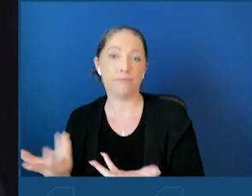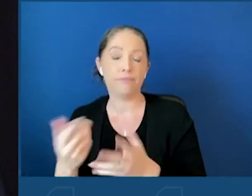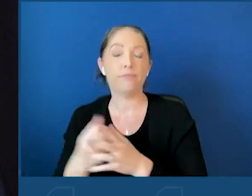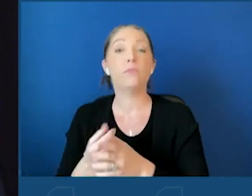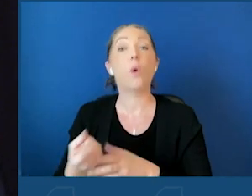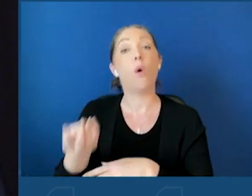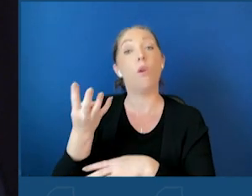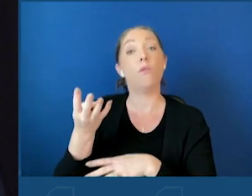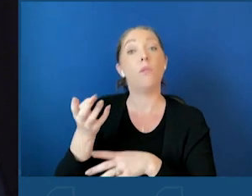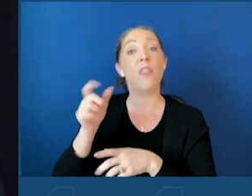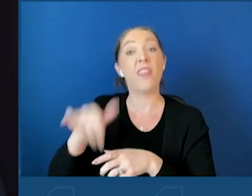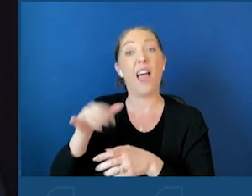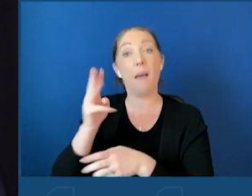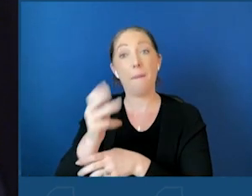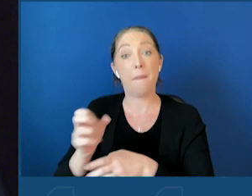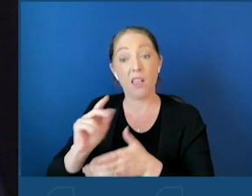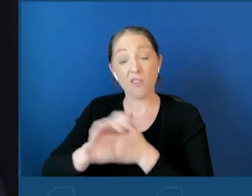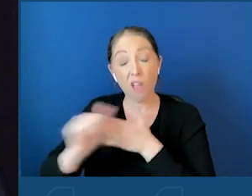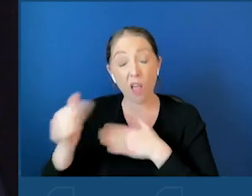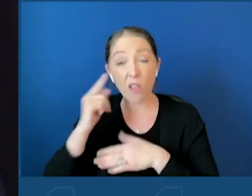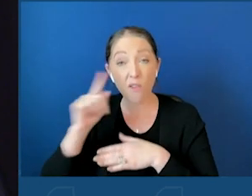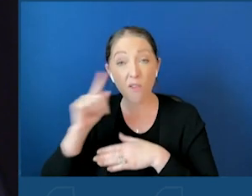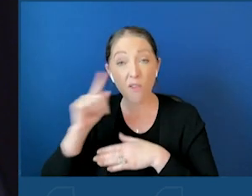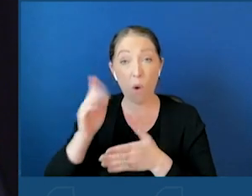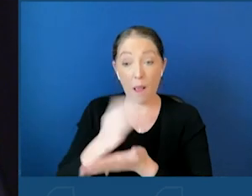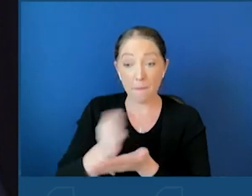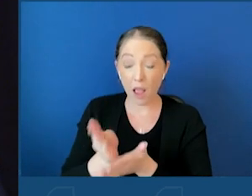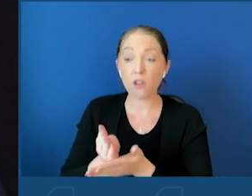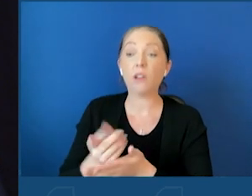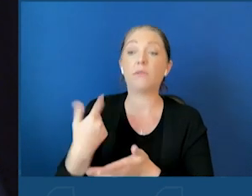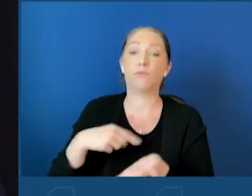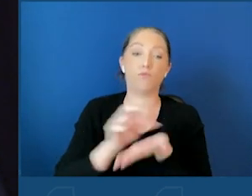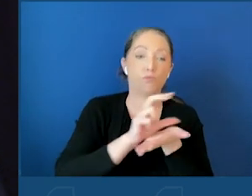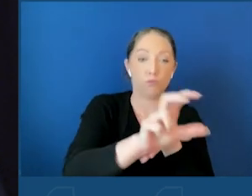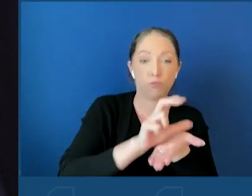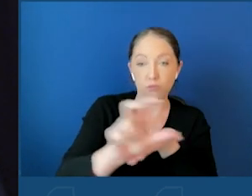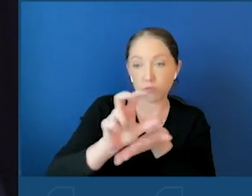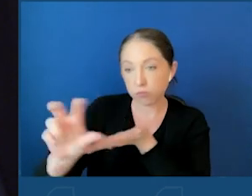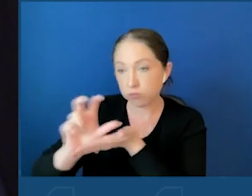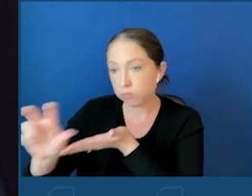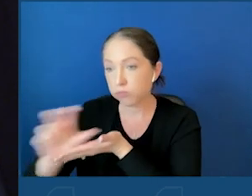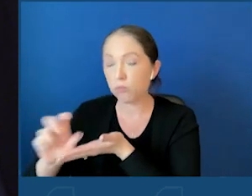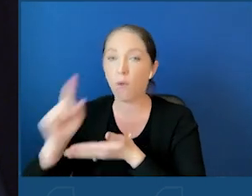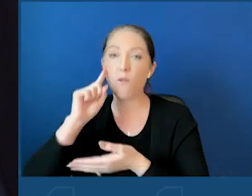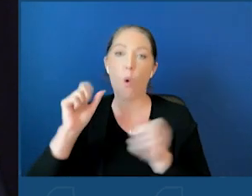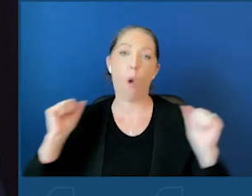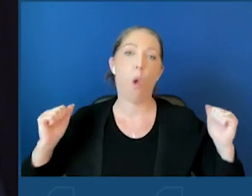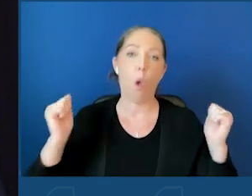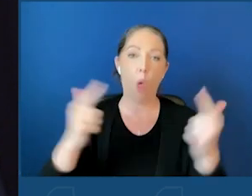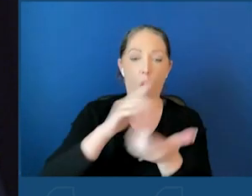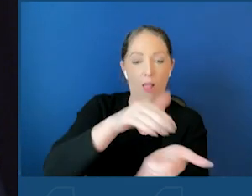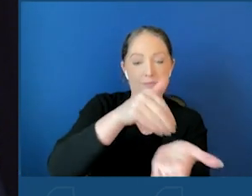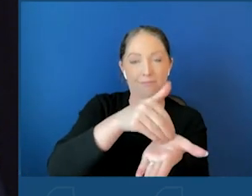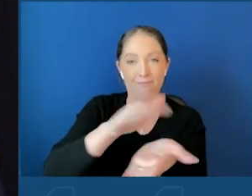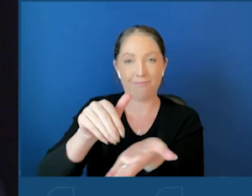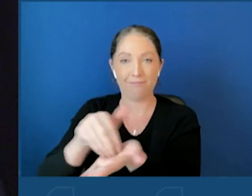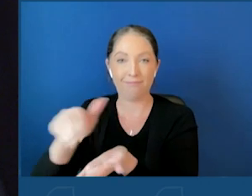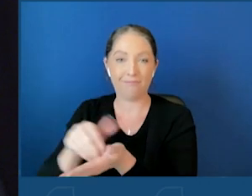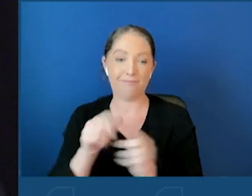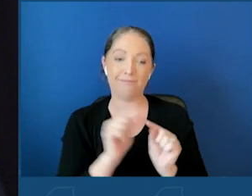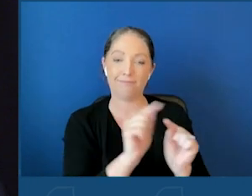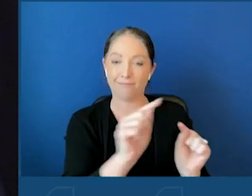budget is out there in all these regional perinatal centers to do this extraordinary work. So that money is out there in our